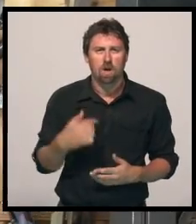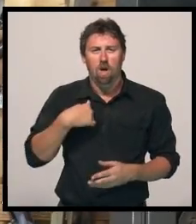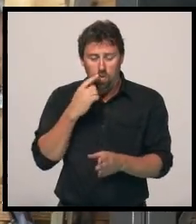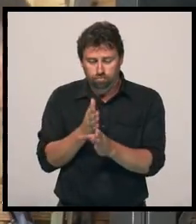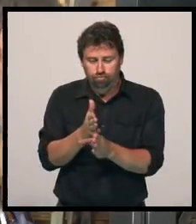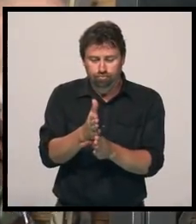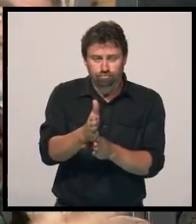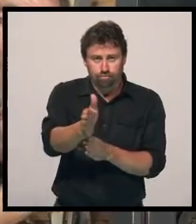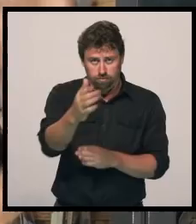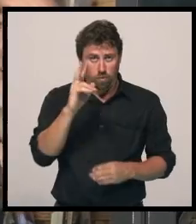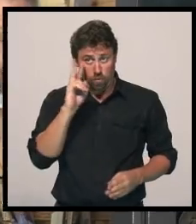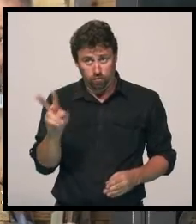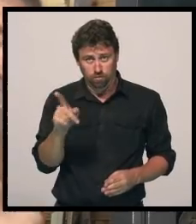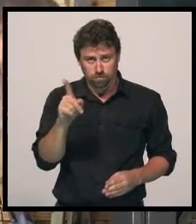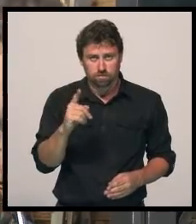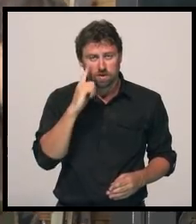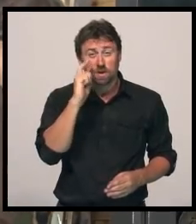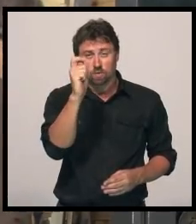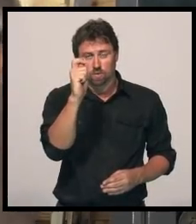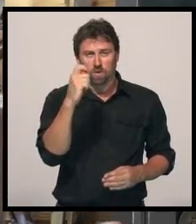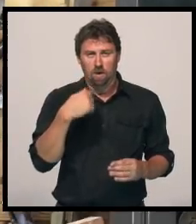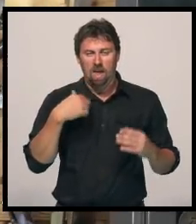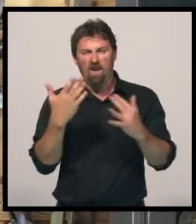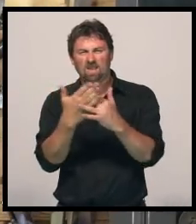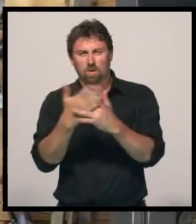this and then we'll go off to a break. So I'll see you on the other side.